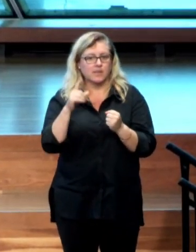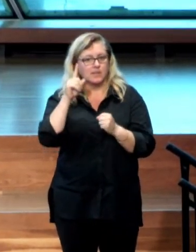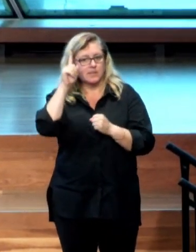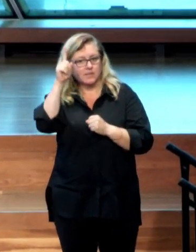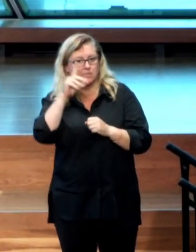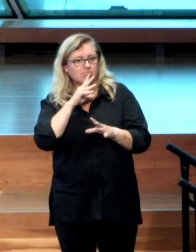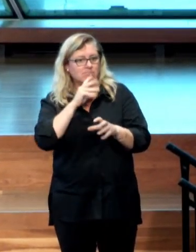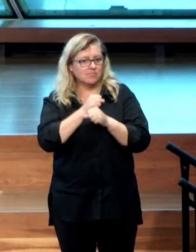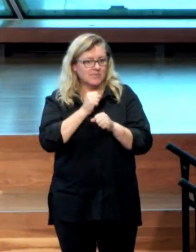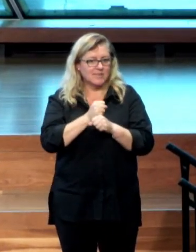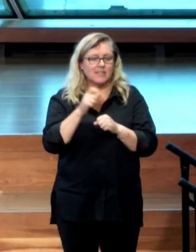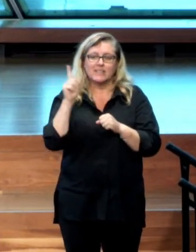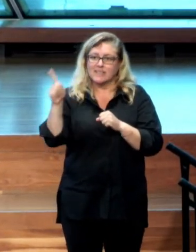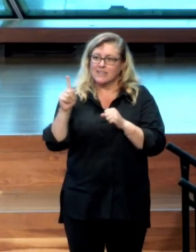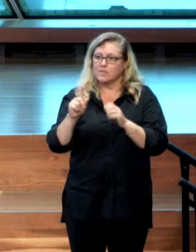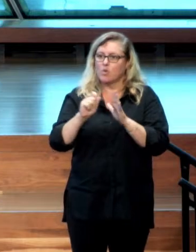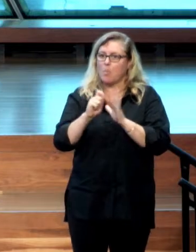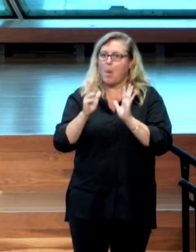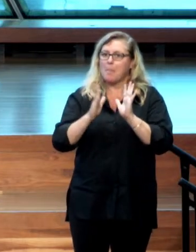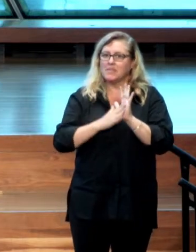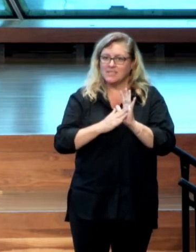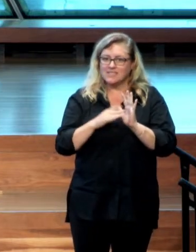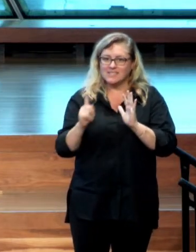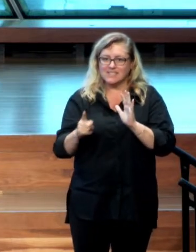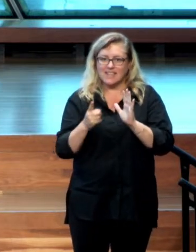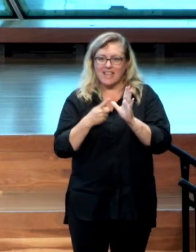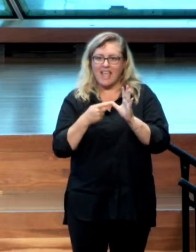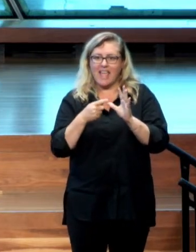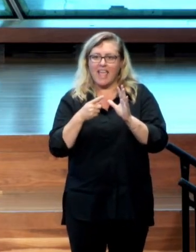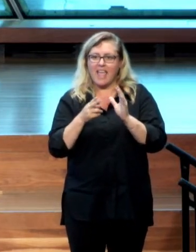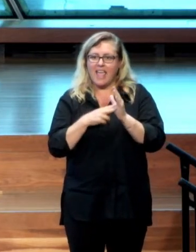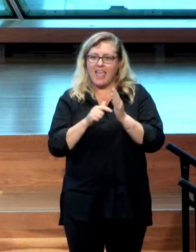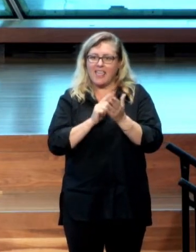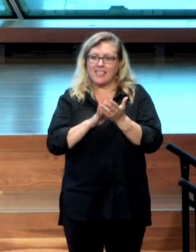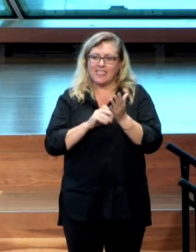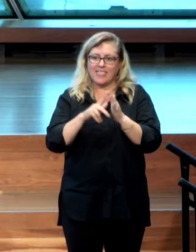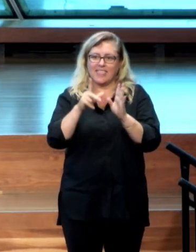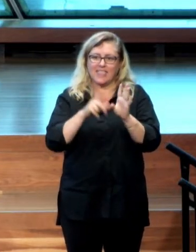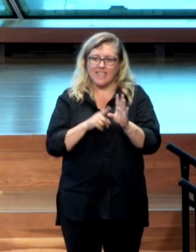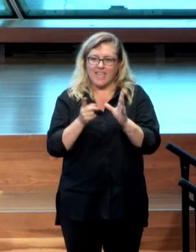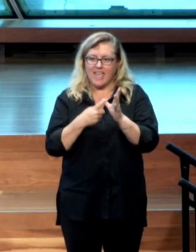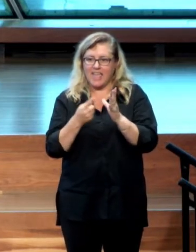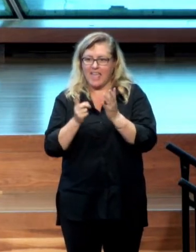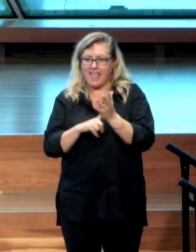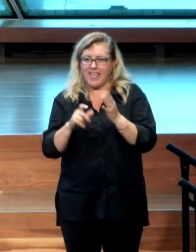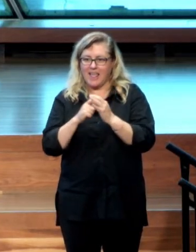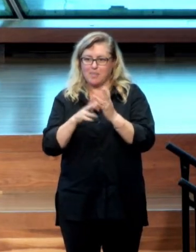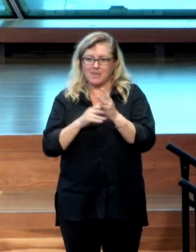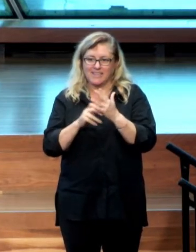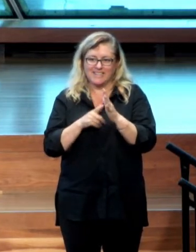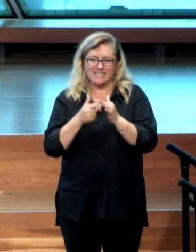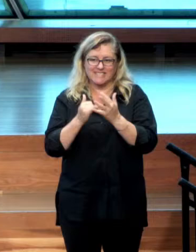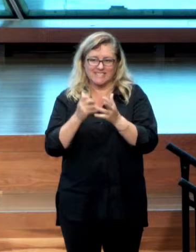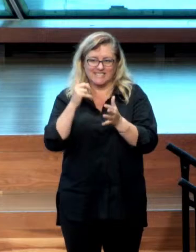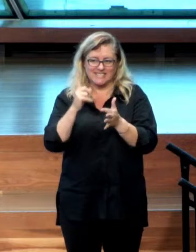from Prime Minister Anthony Albanese and Minister Tony Burke, who